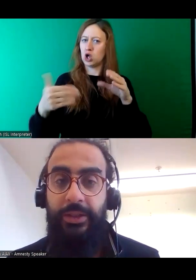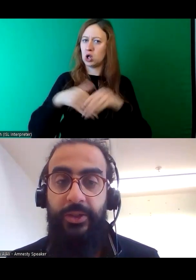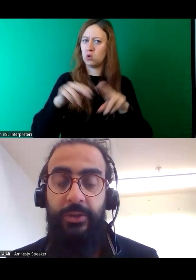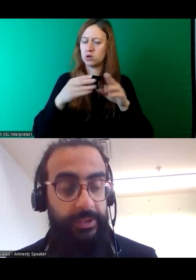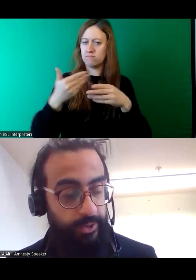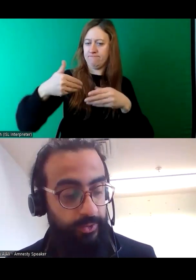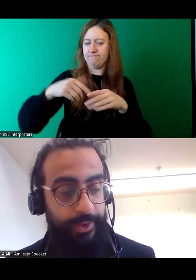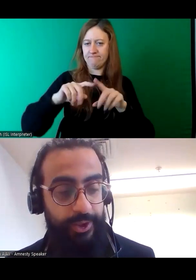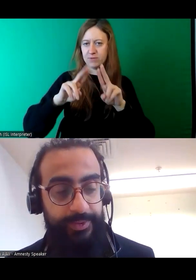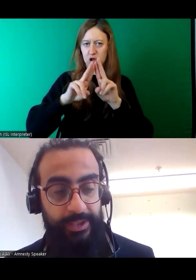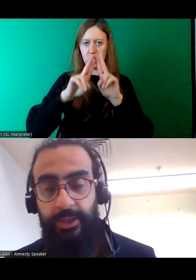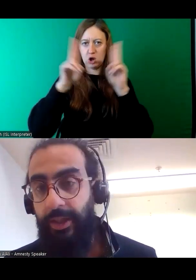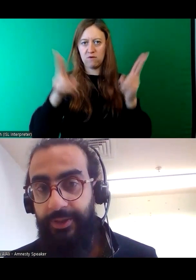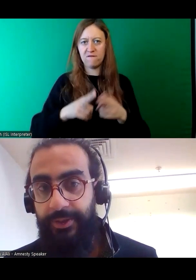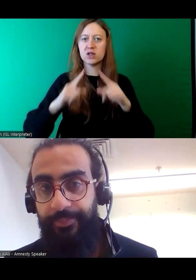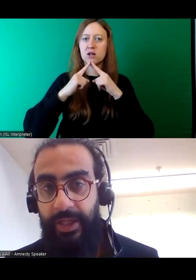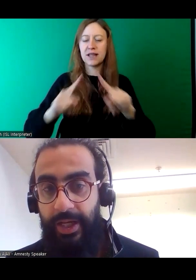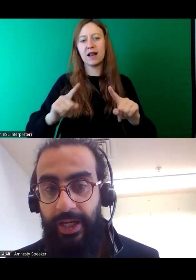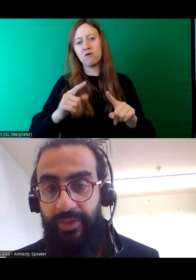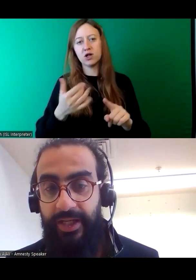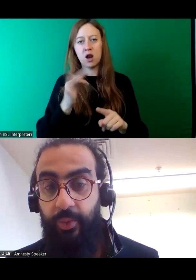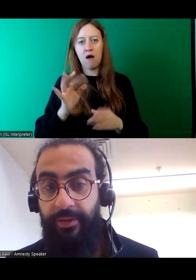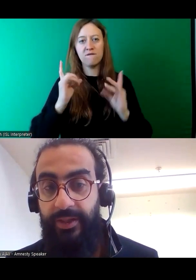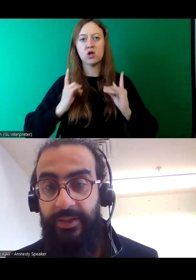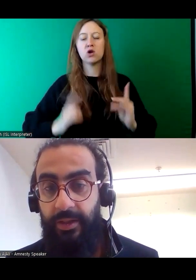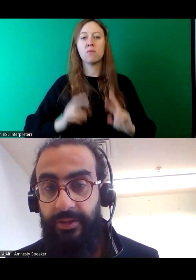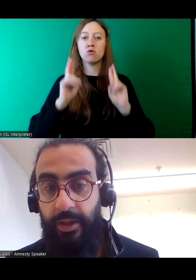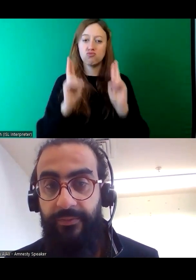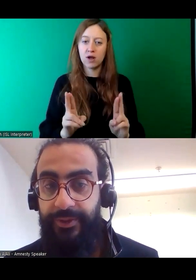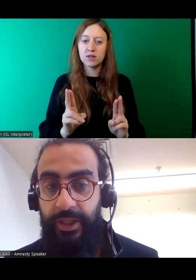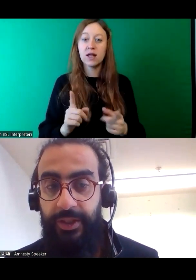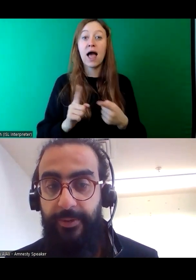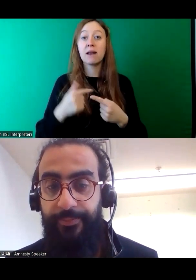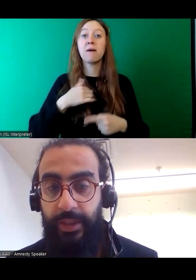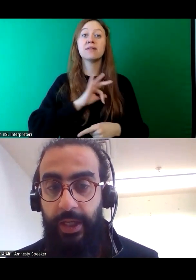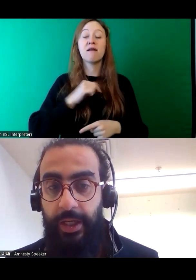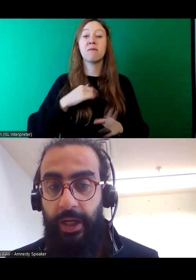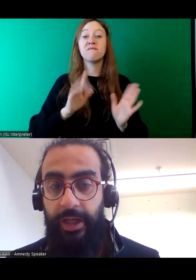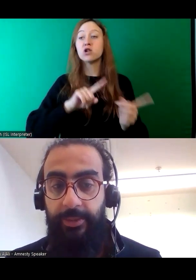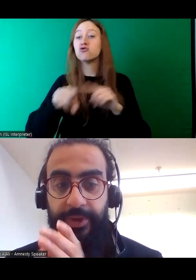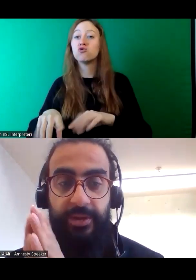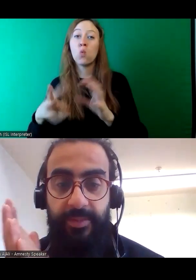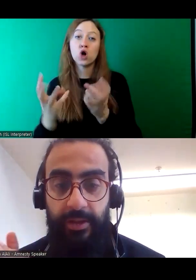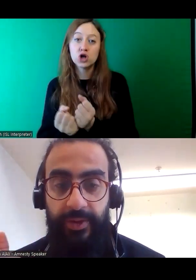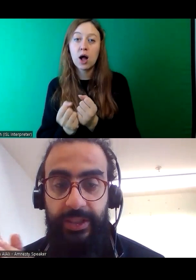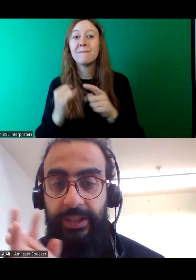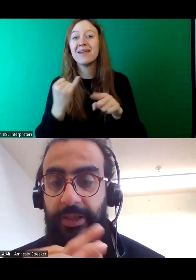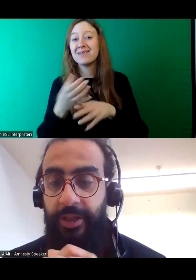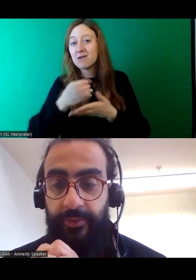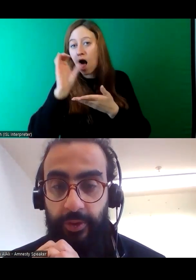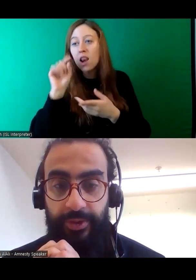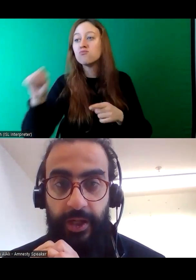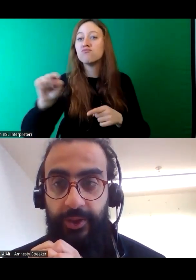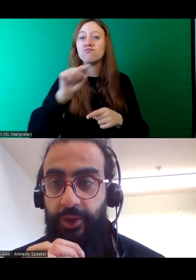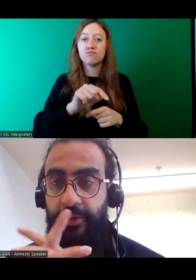go a lot to schools to do workshops and to colleges, and that's where I start the conversation. I bring them the Universal